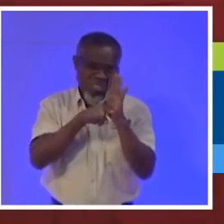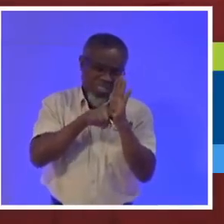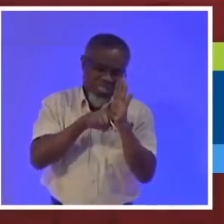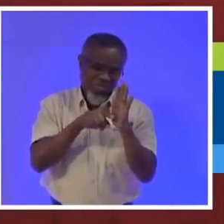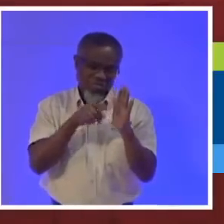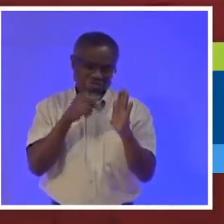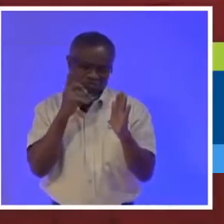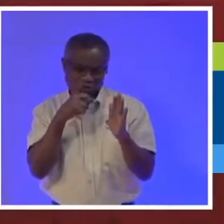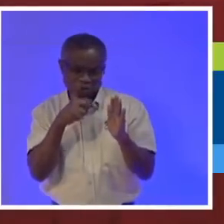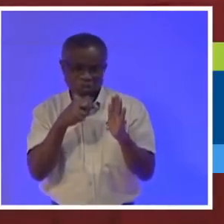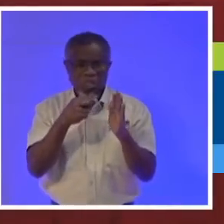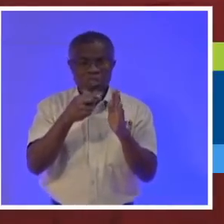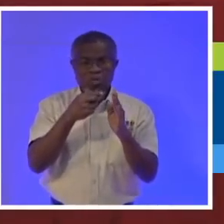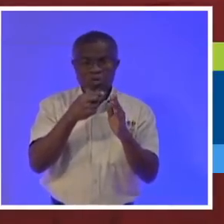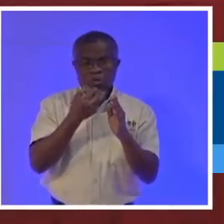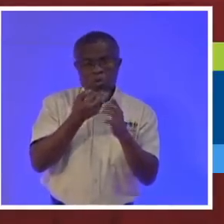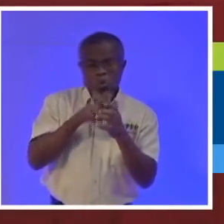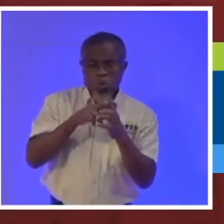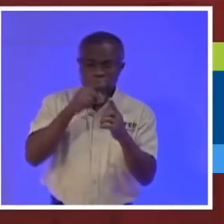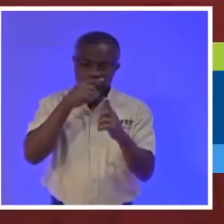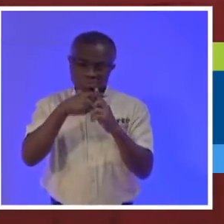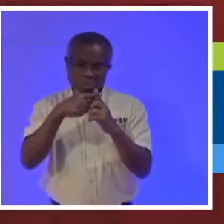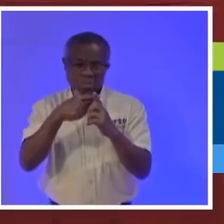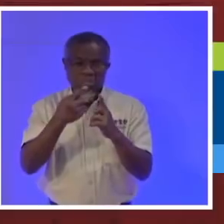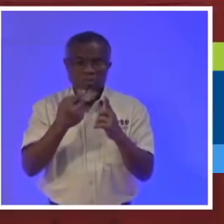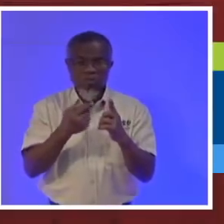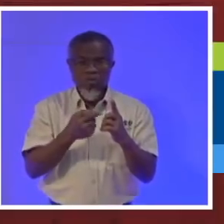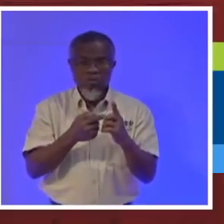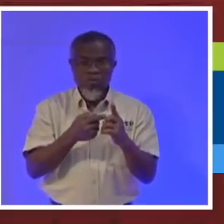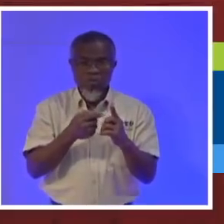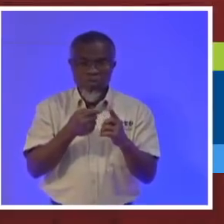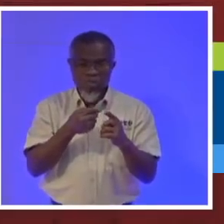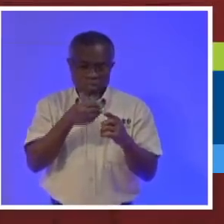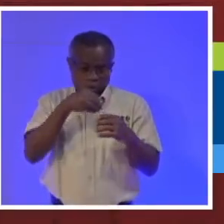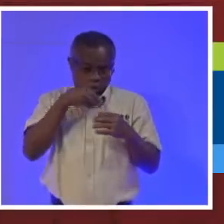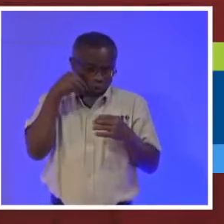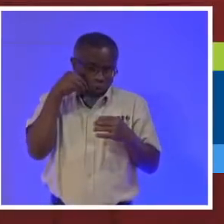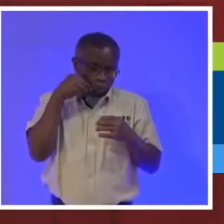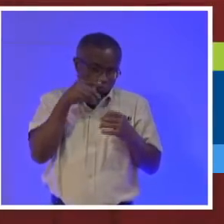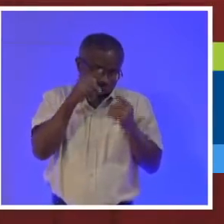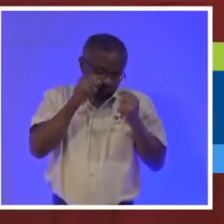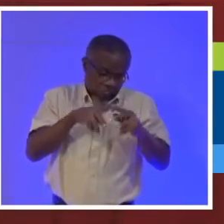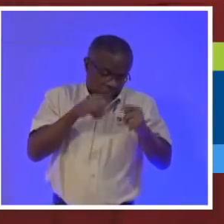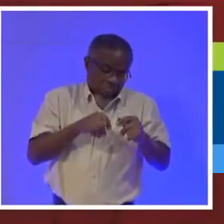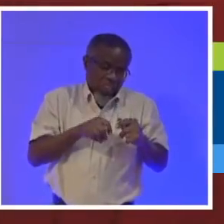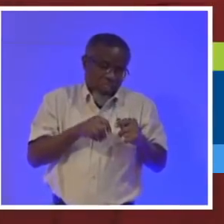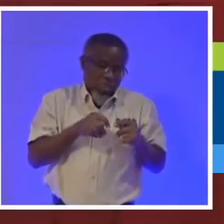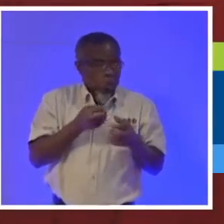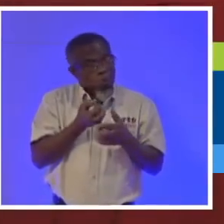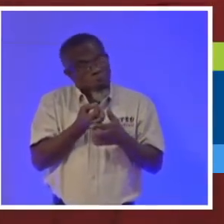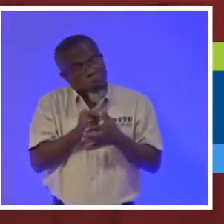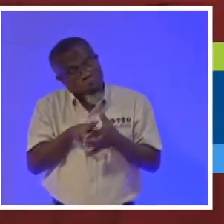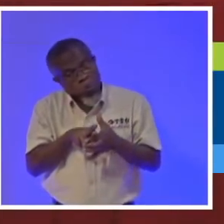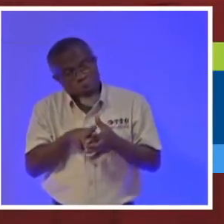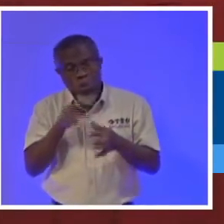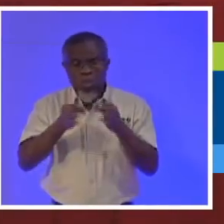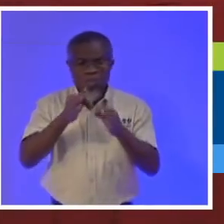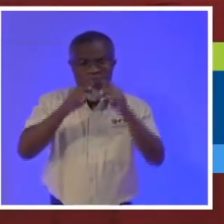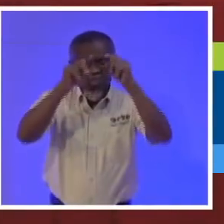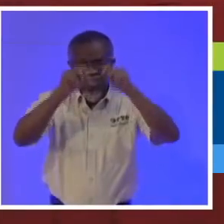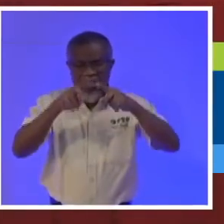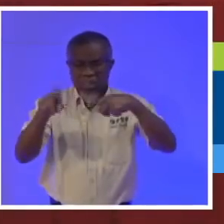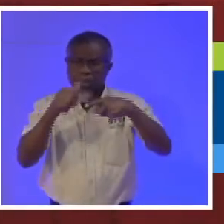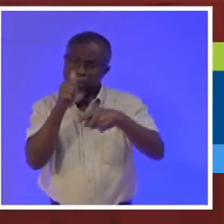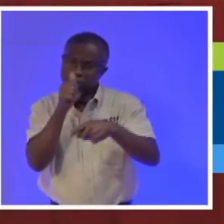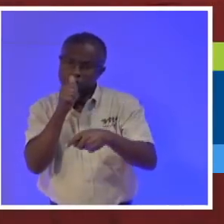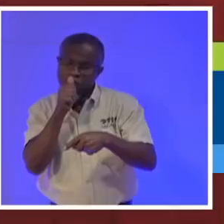home and negative PCR tests when they test, mostly privately, that I'm aware? What advice to give to people like that? Because